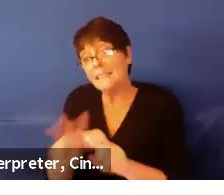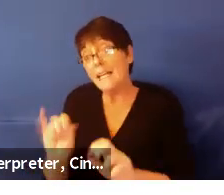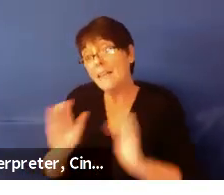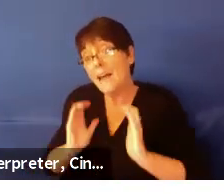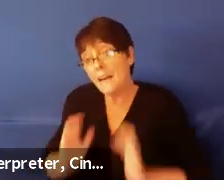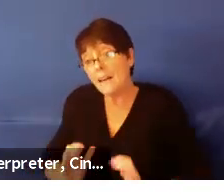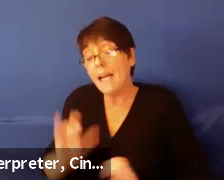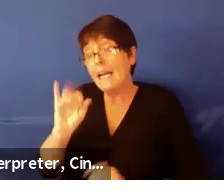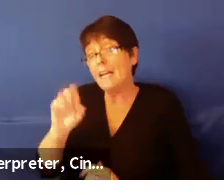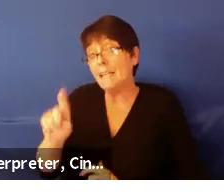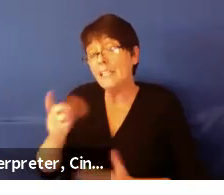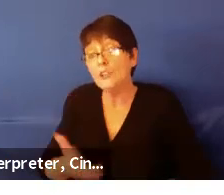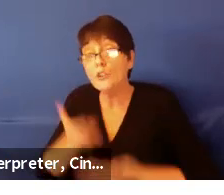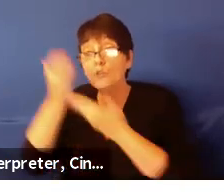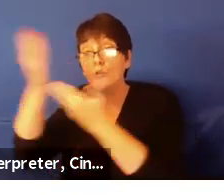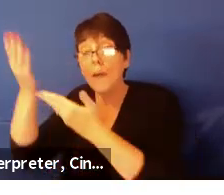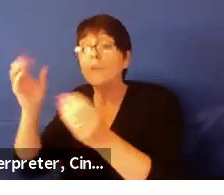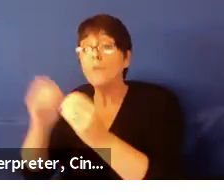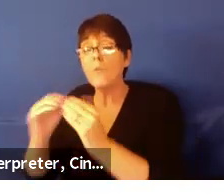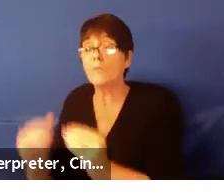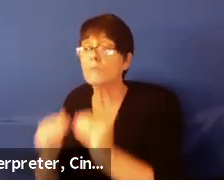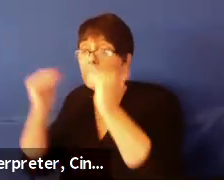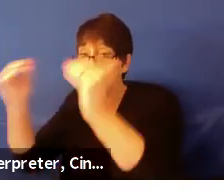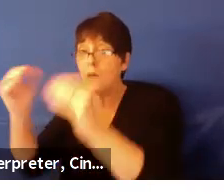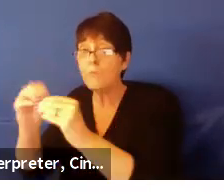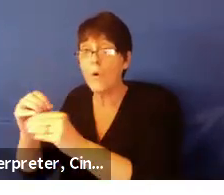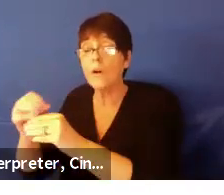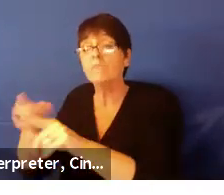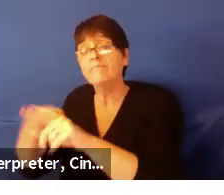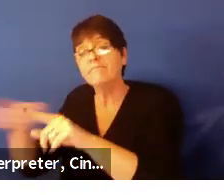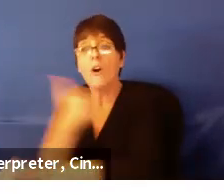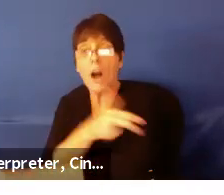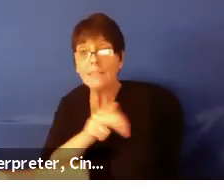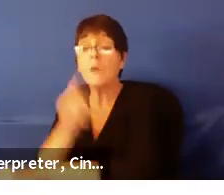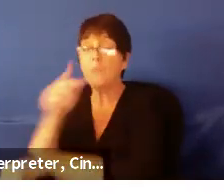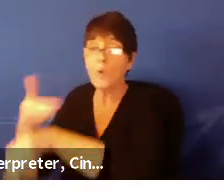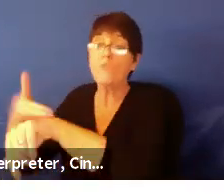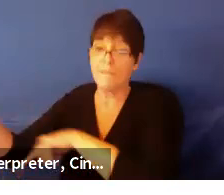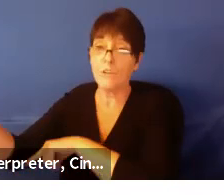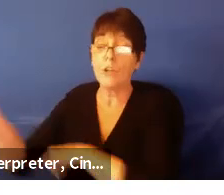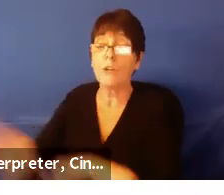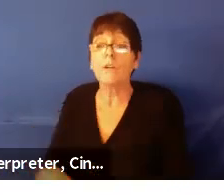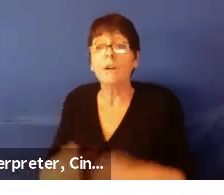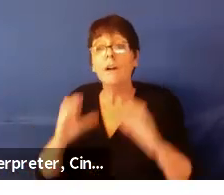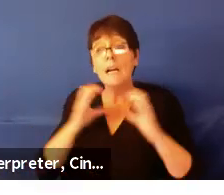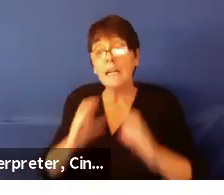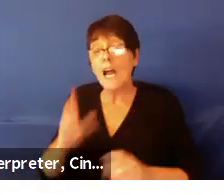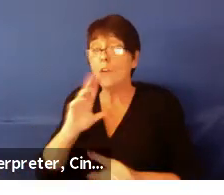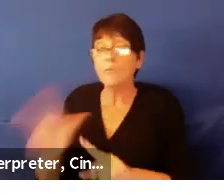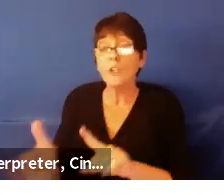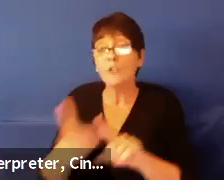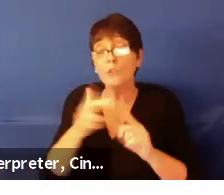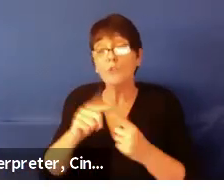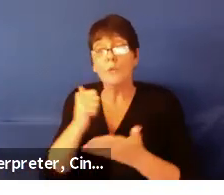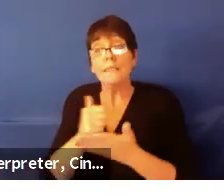and if they needed transfer to a higher level of care, we would make that referral. Clients will be recruited to assist